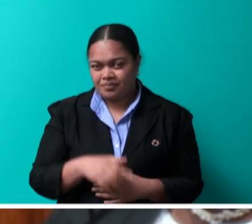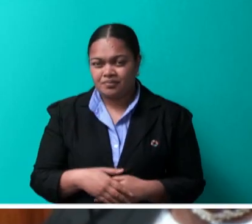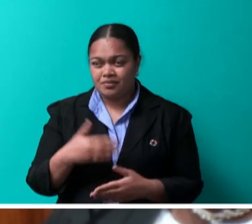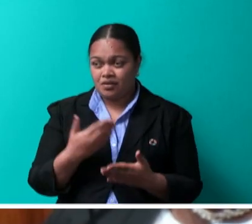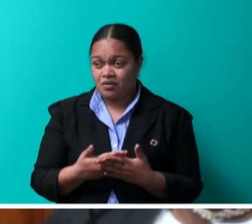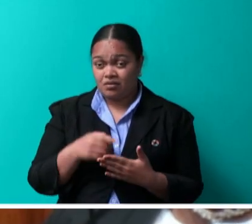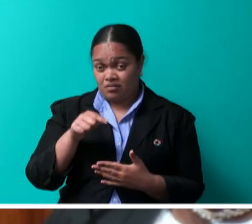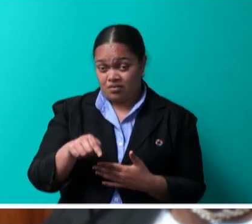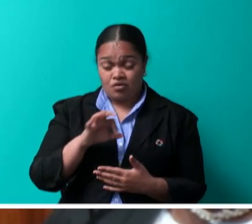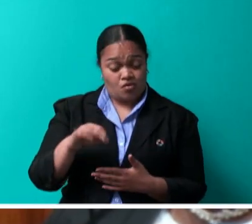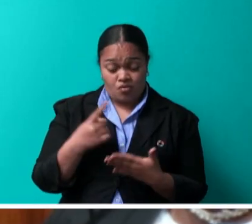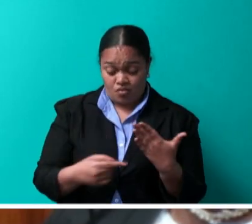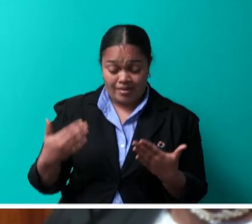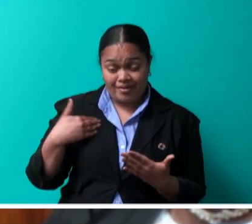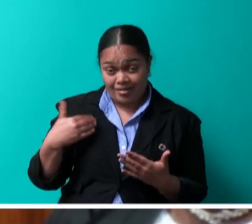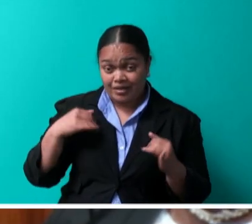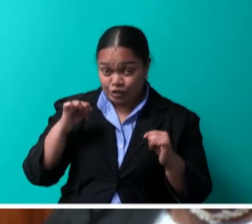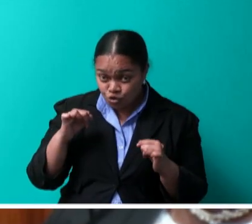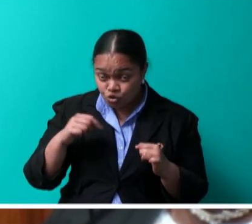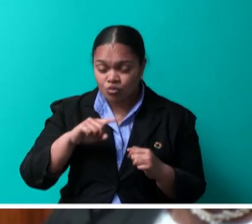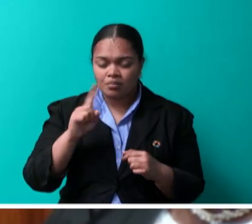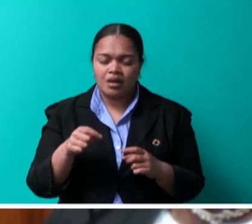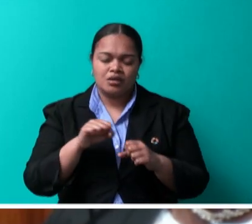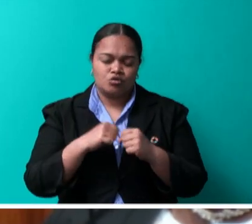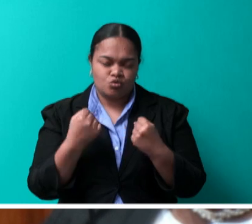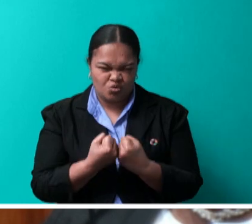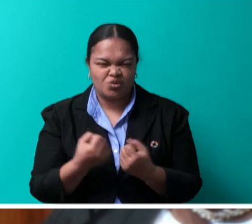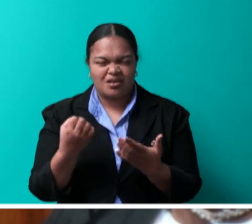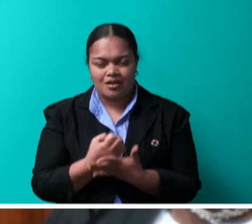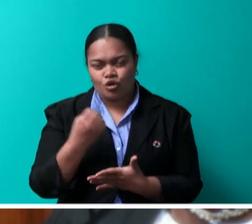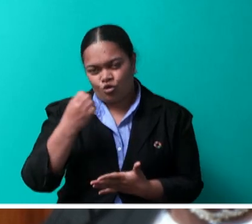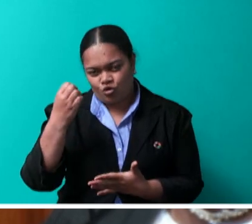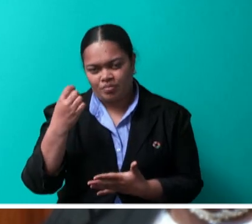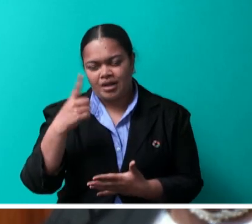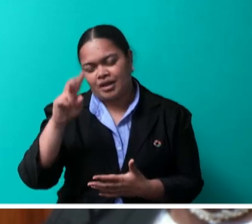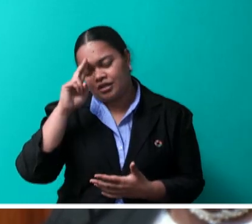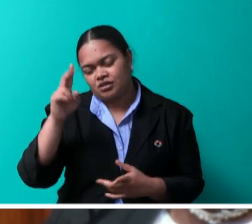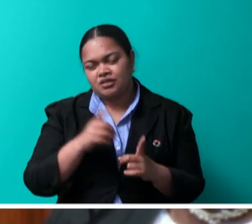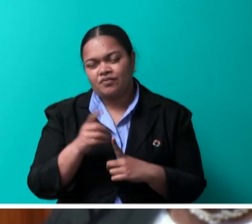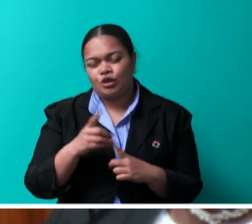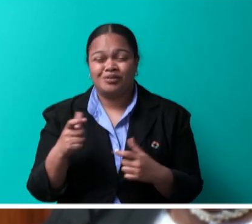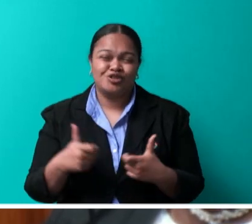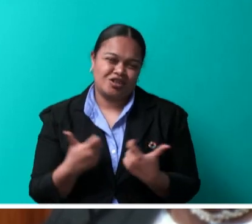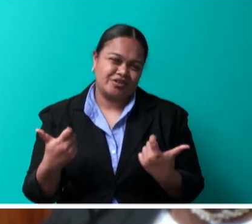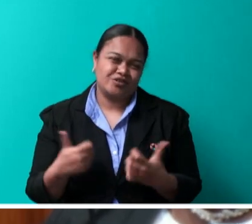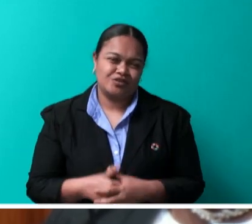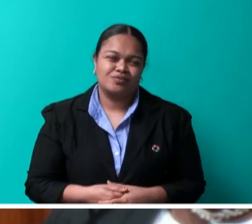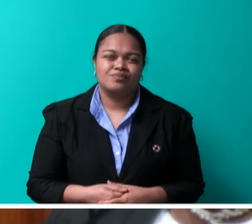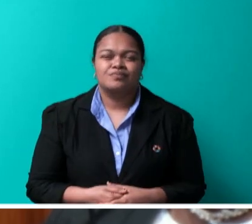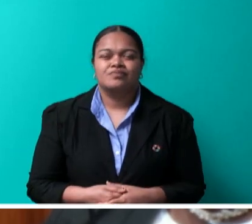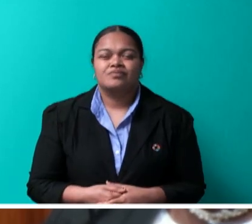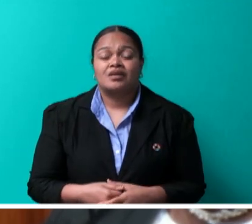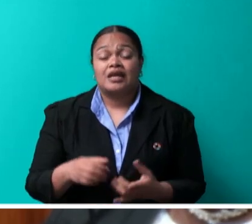not only a health issue, but a social, economic, and a national development challenge.